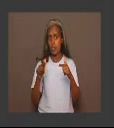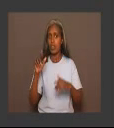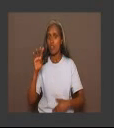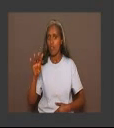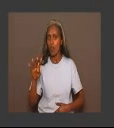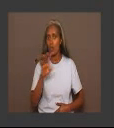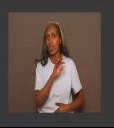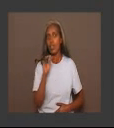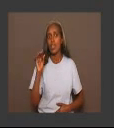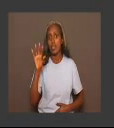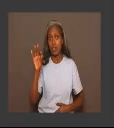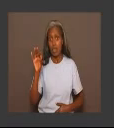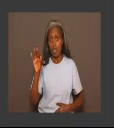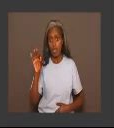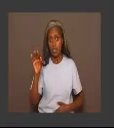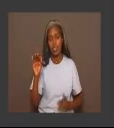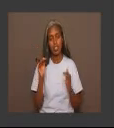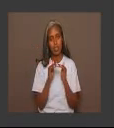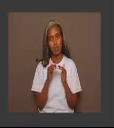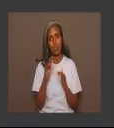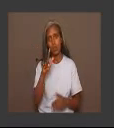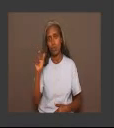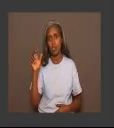4 and 9 is